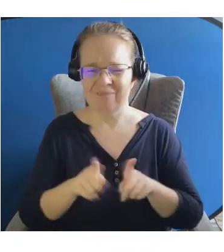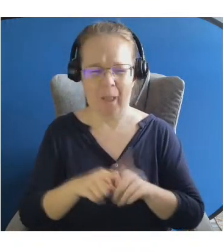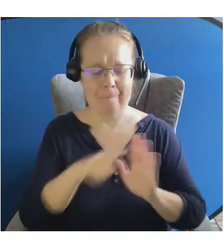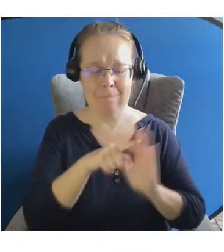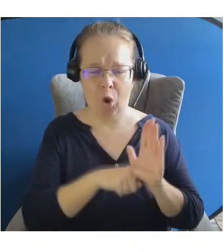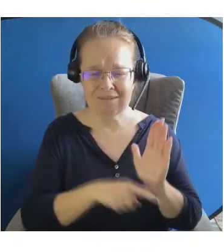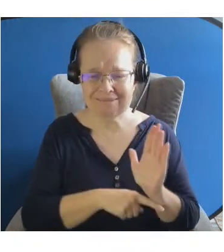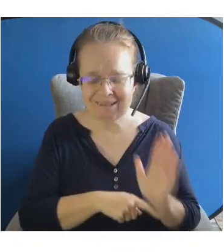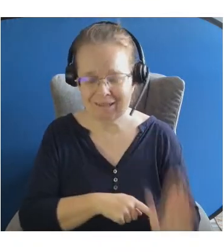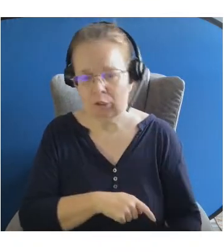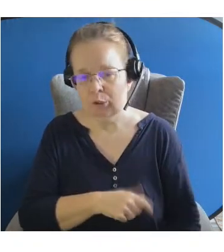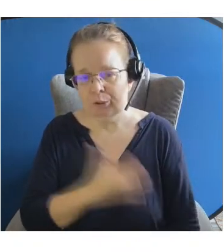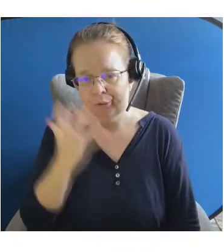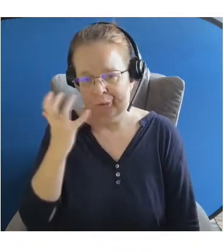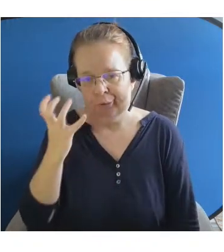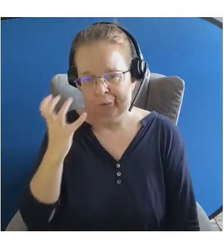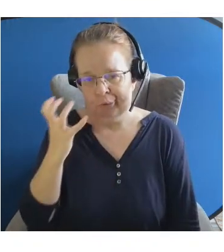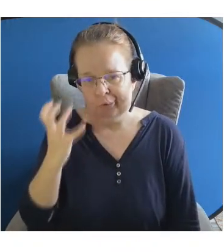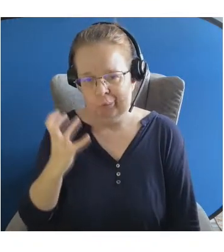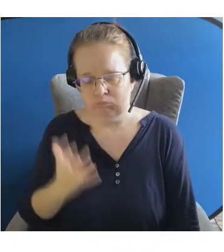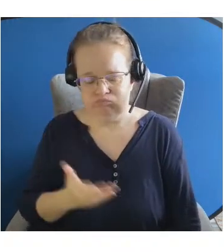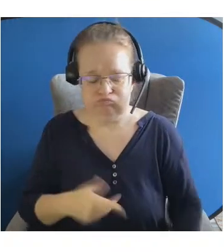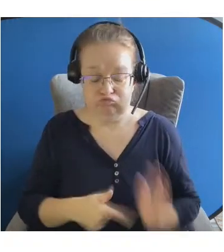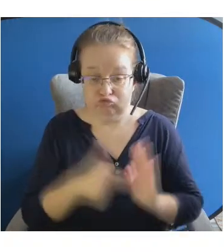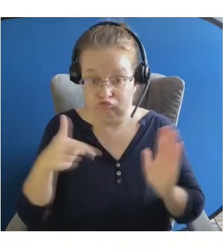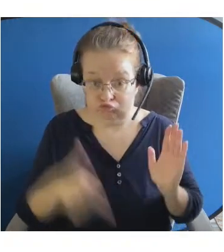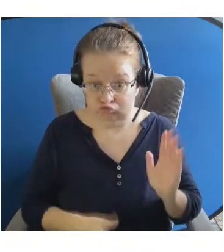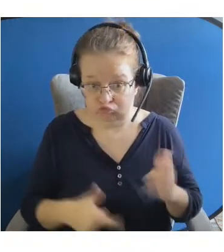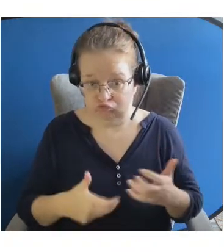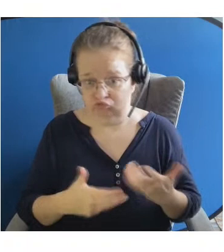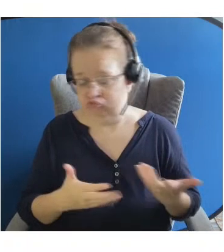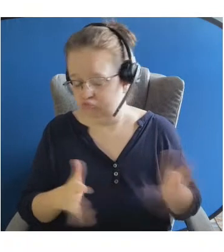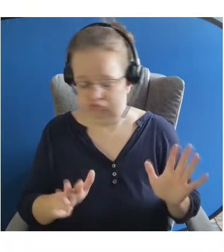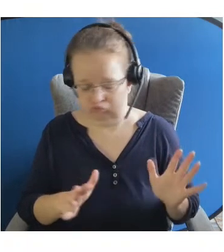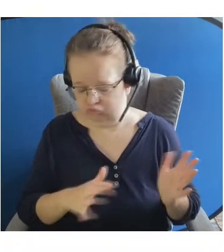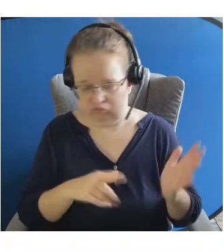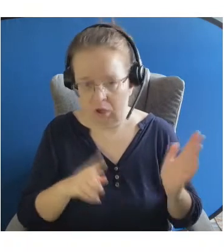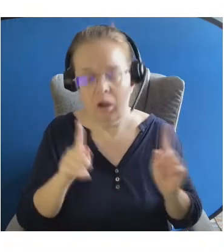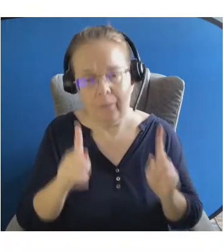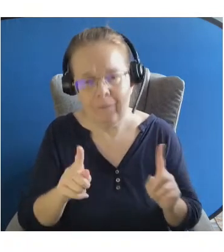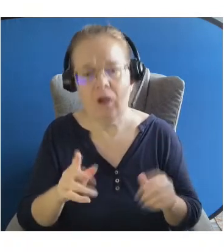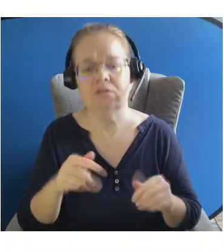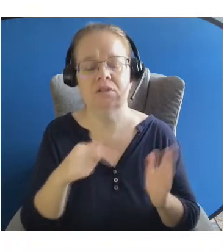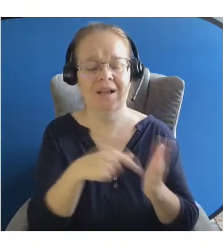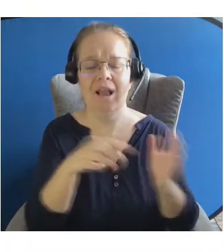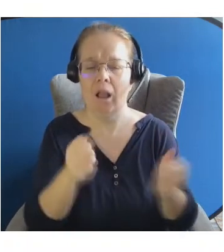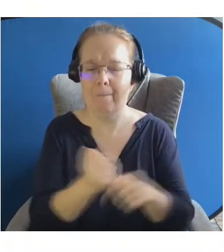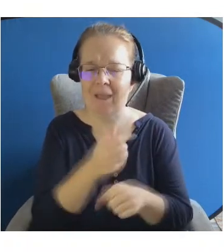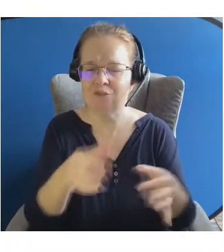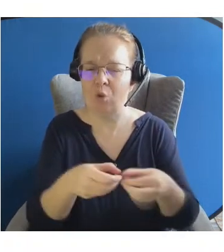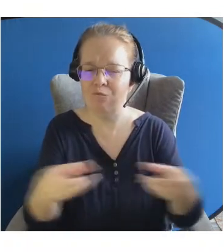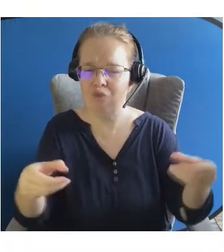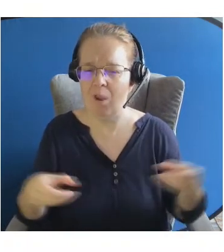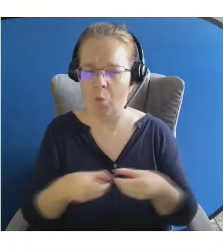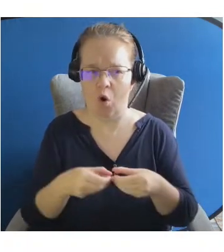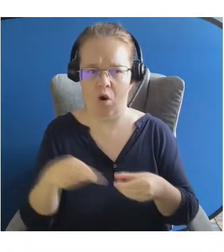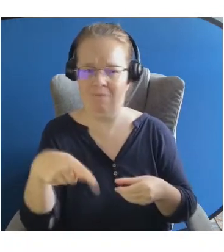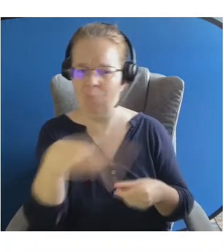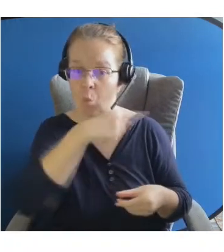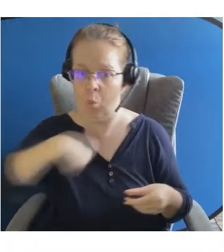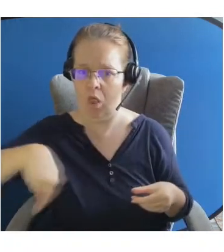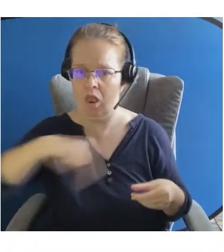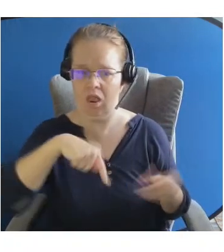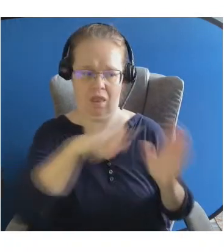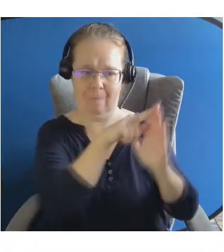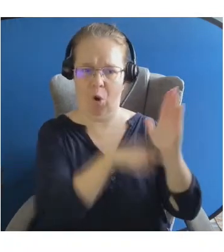is too dense and too deep to work through. But what it does is it creates a framework for all of the stuff that we do, whether it's in the workplace or whether